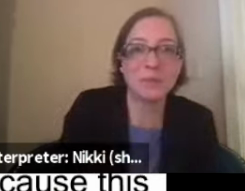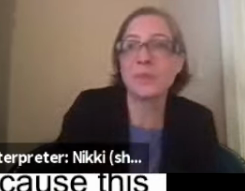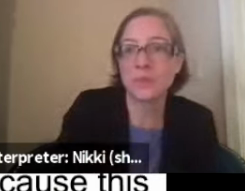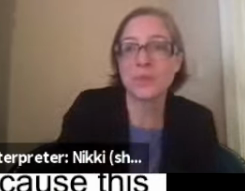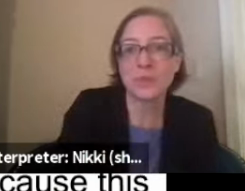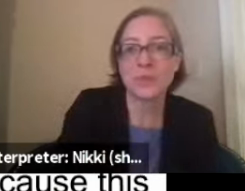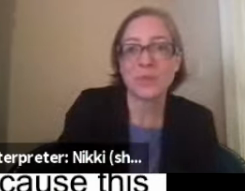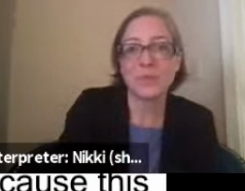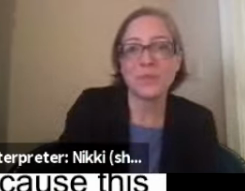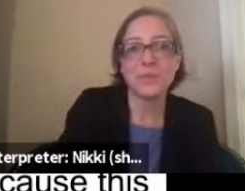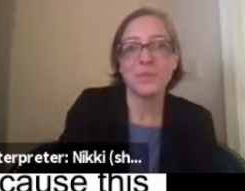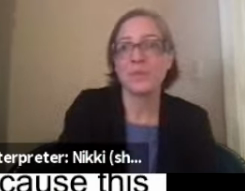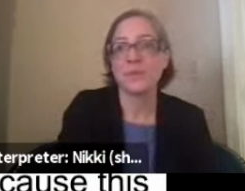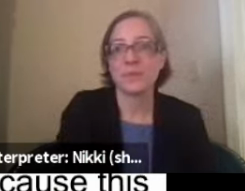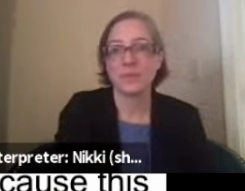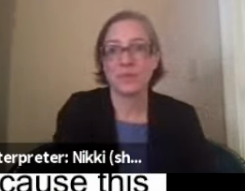woman.